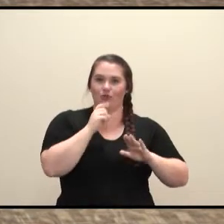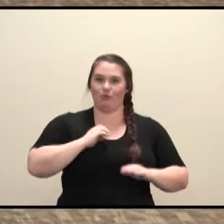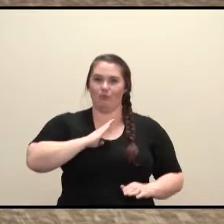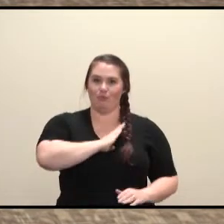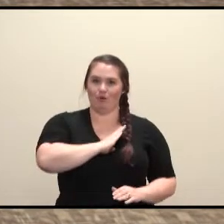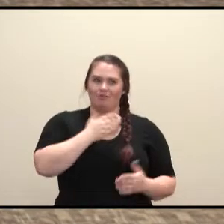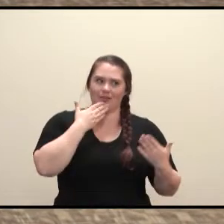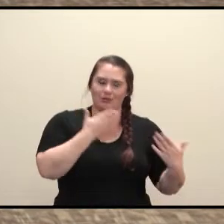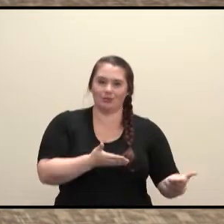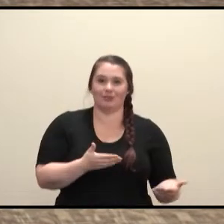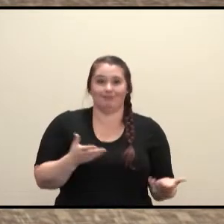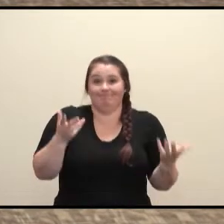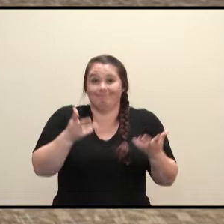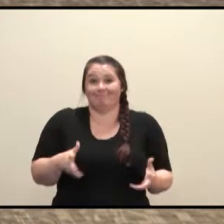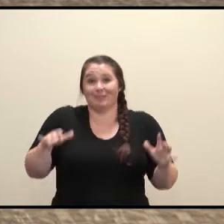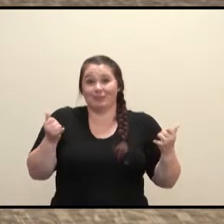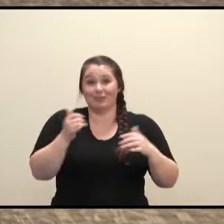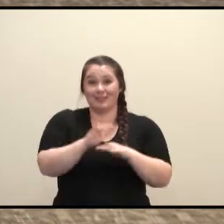this evening.